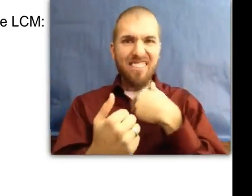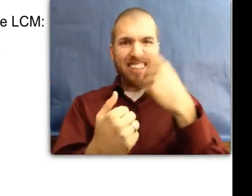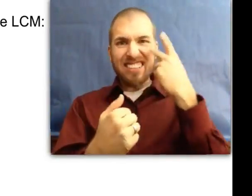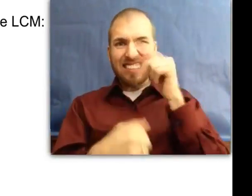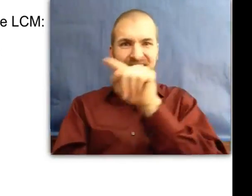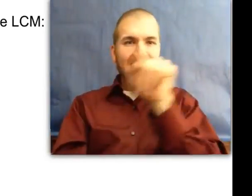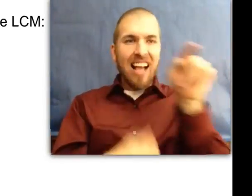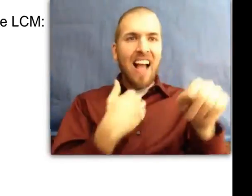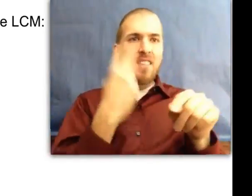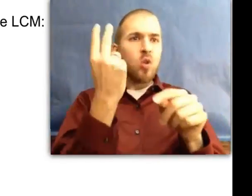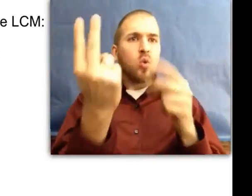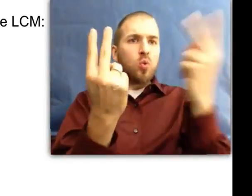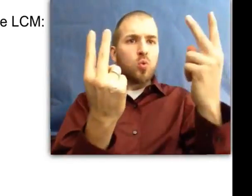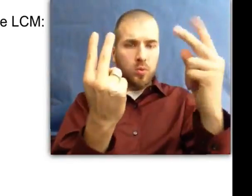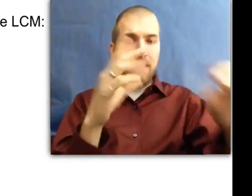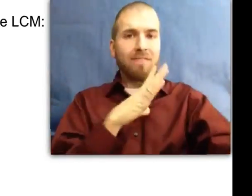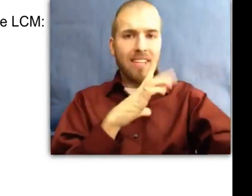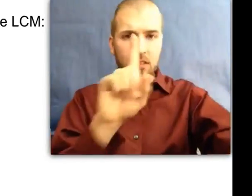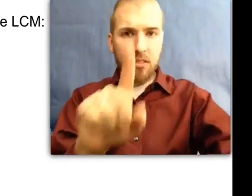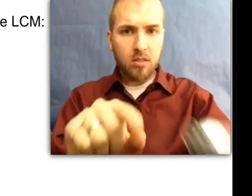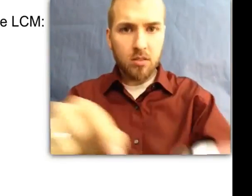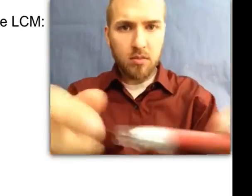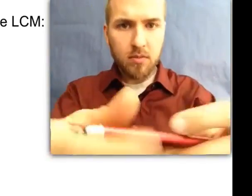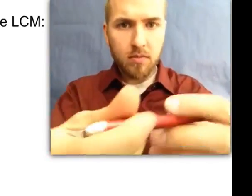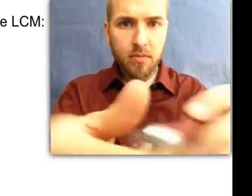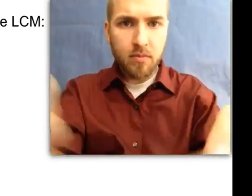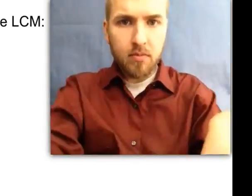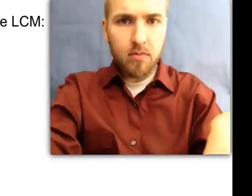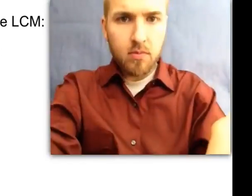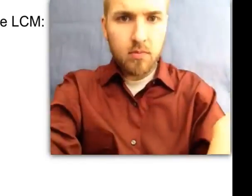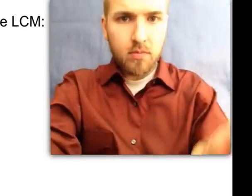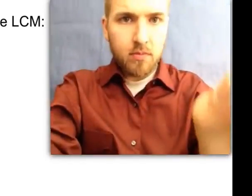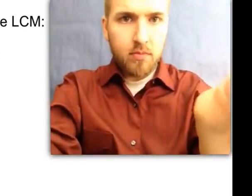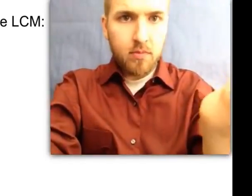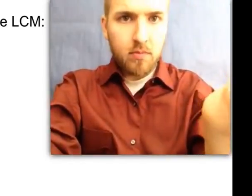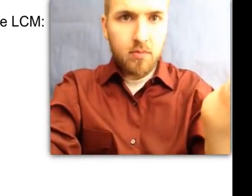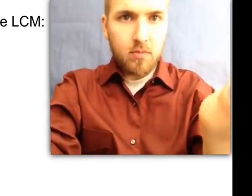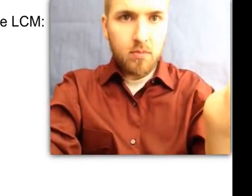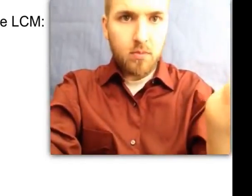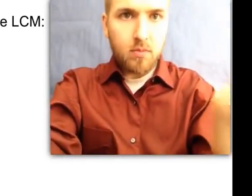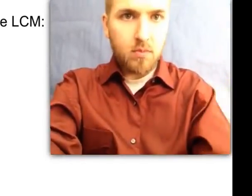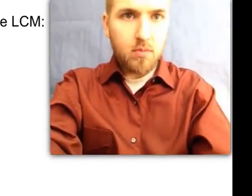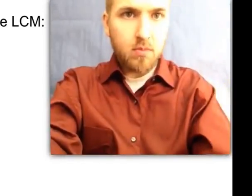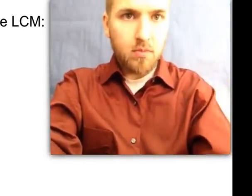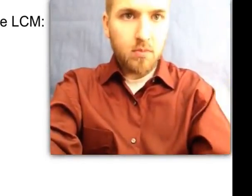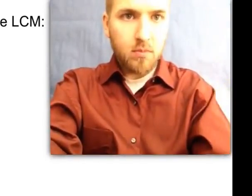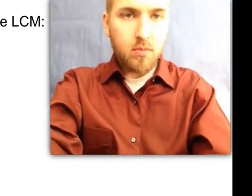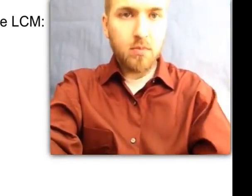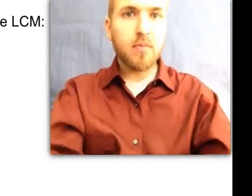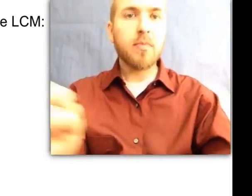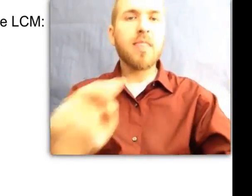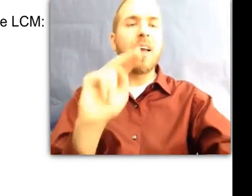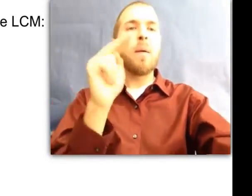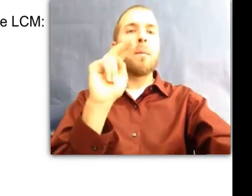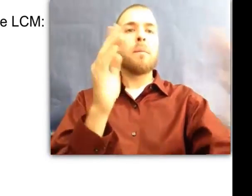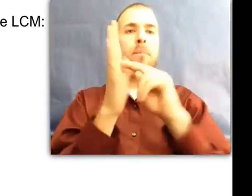So what you do is you look for the numbers that they have in common. So both 12 and